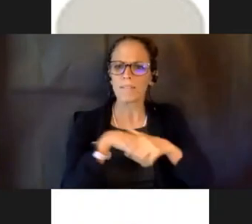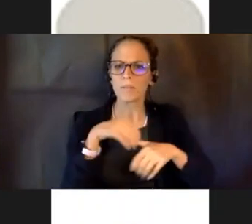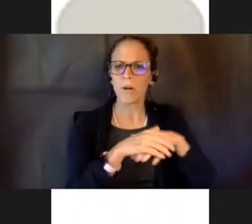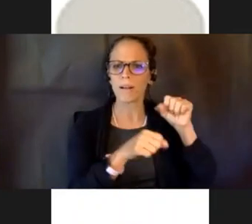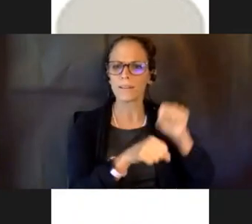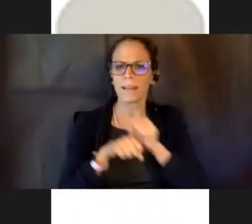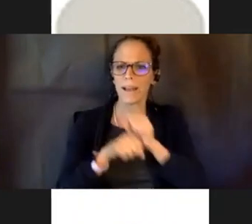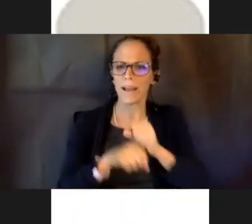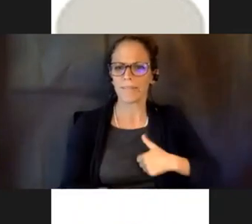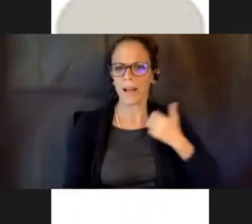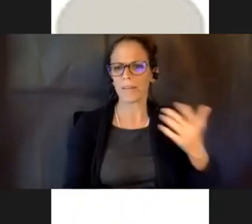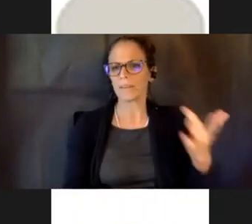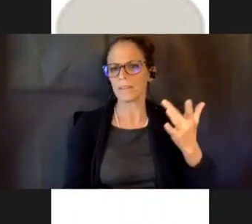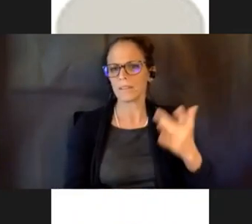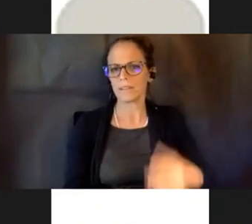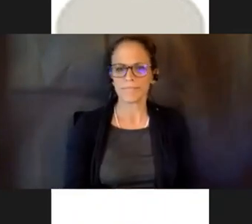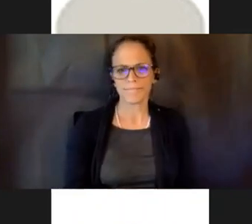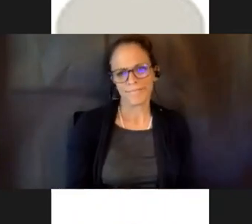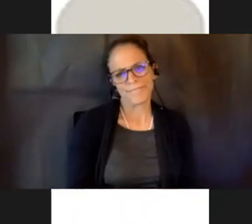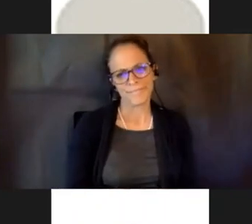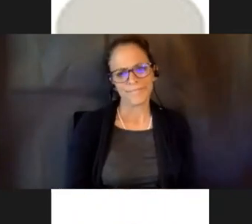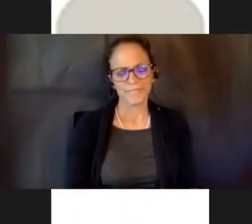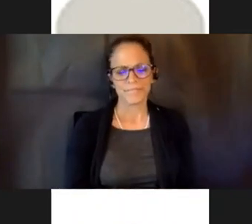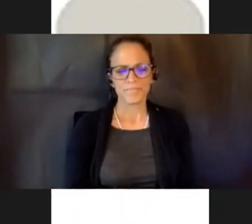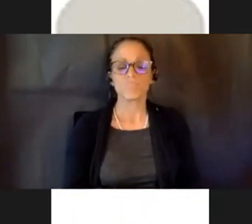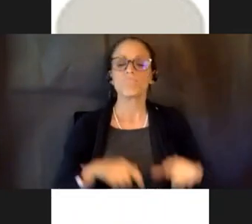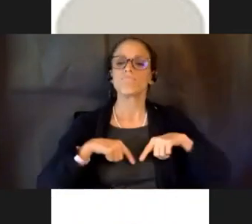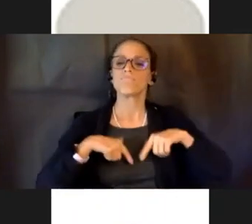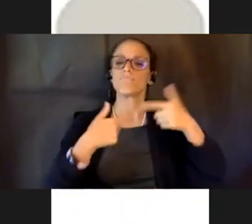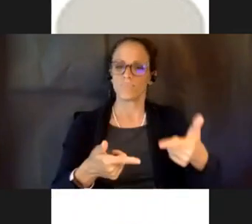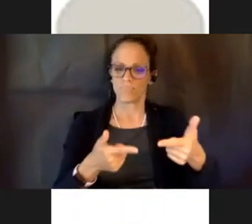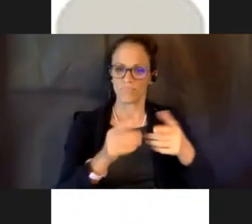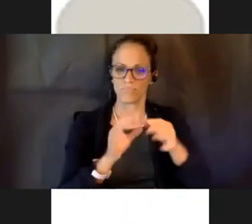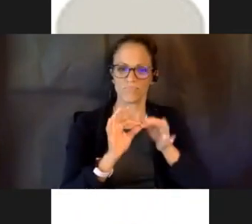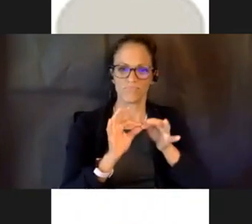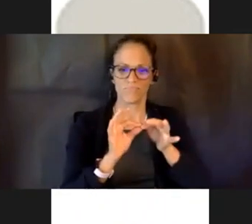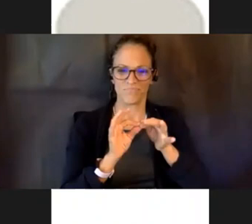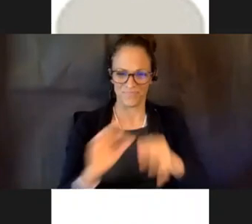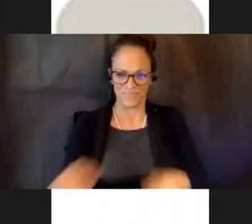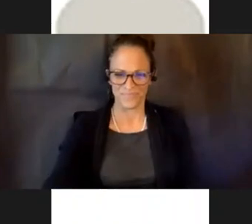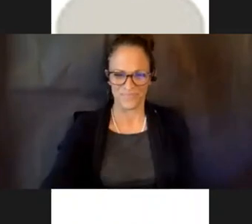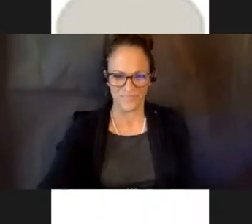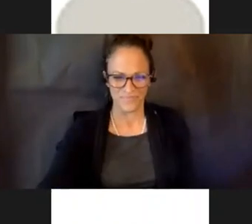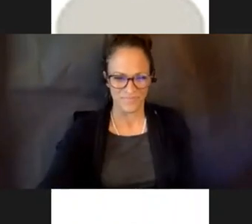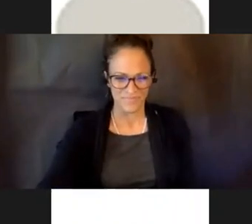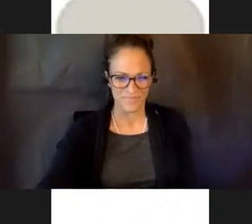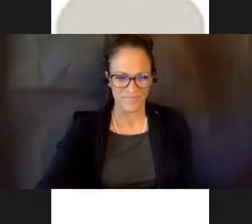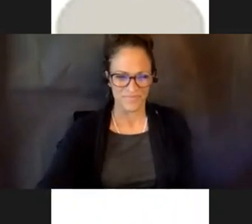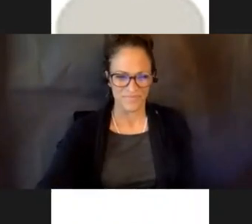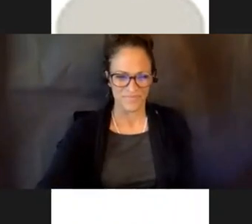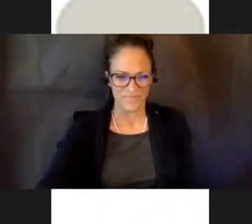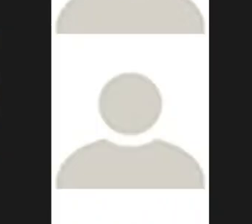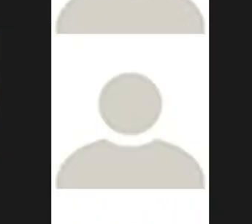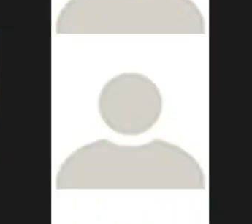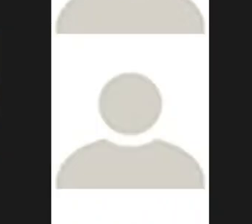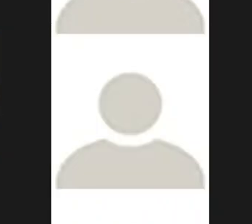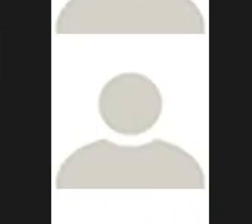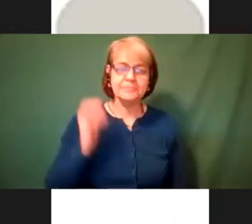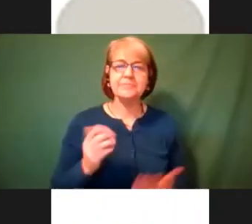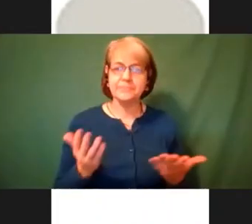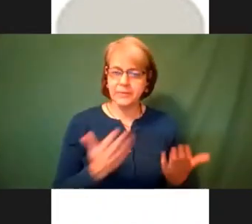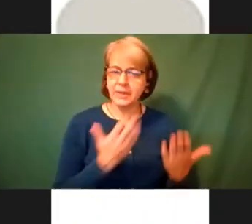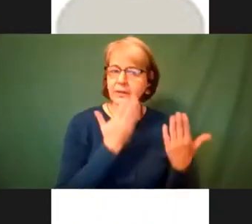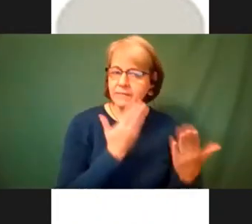Okay. Thank you, Carolyn. We've looked at connections between people of